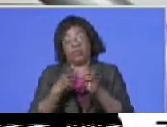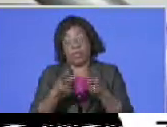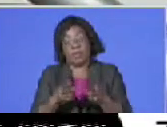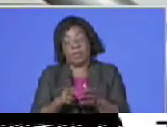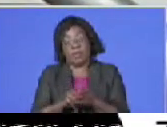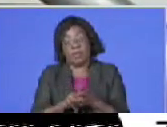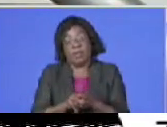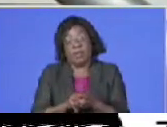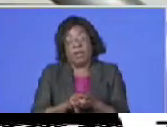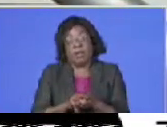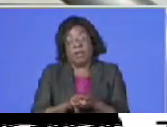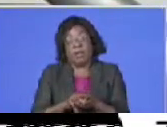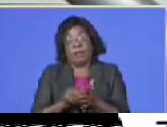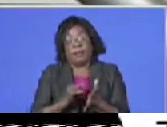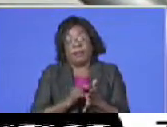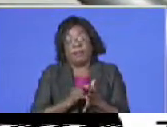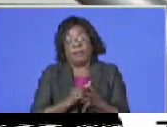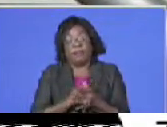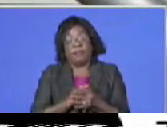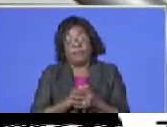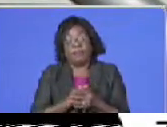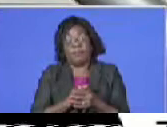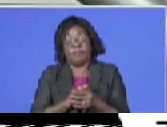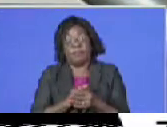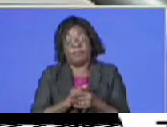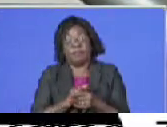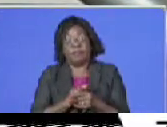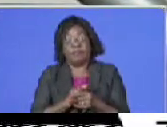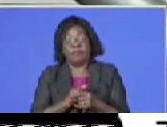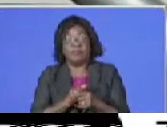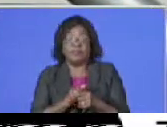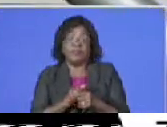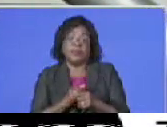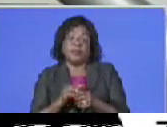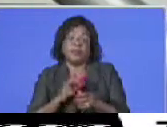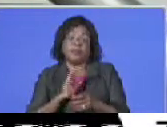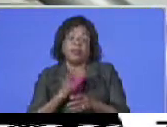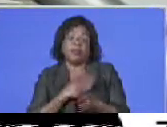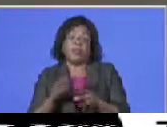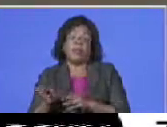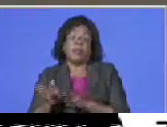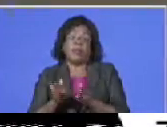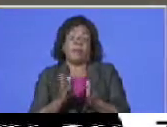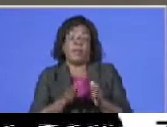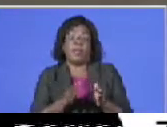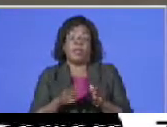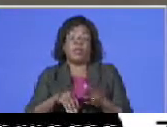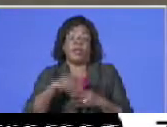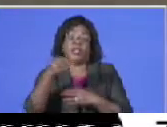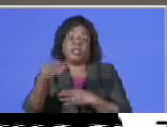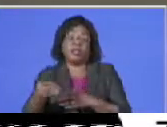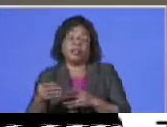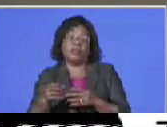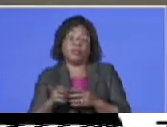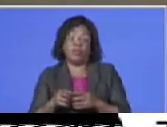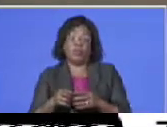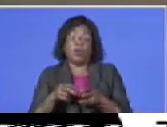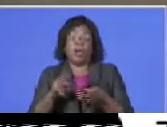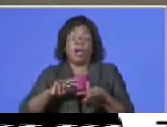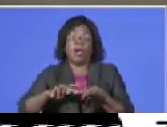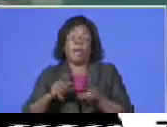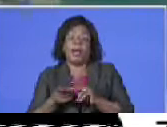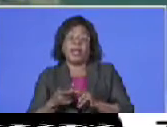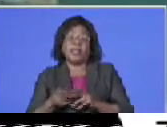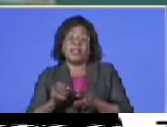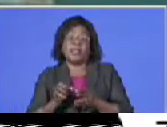request a refund, what we do is we in turn reach out to our partners, our airline partners, our